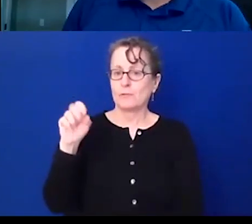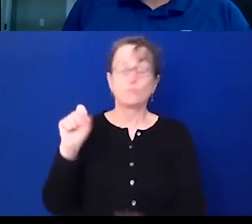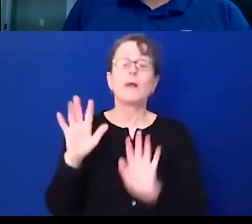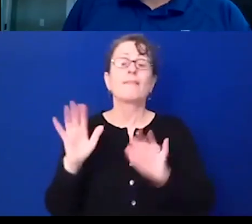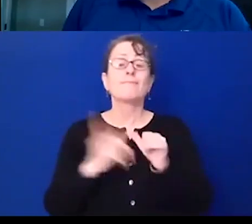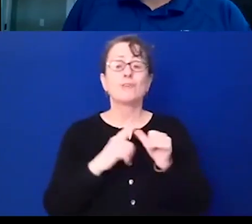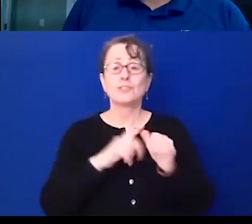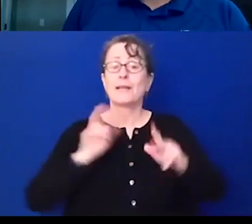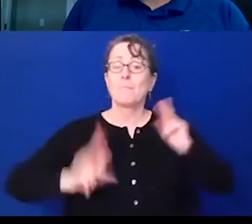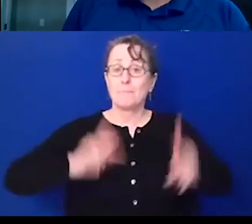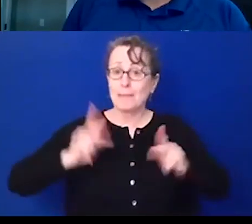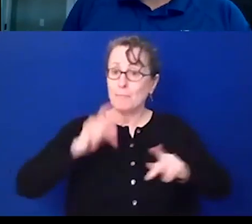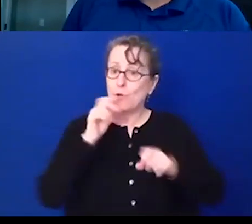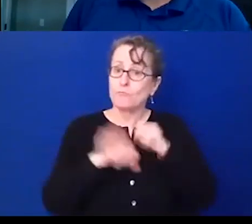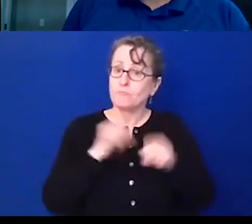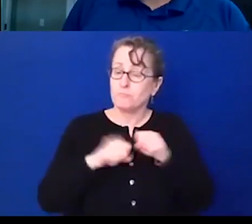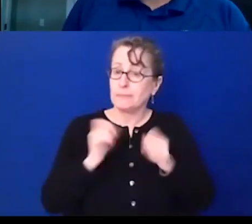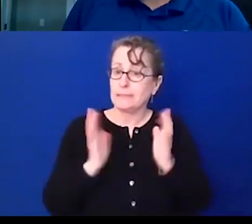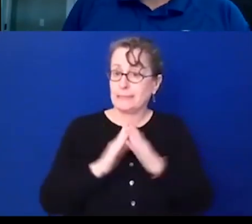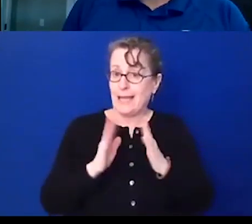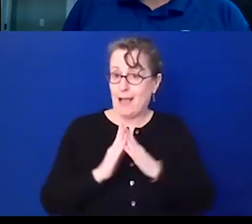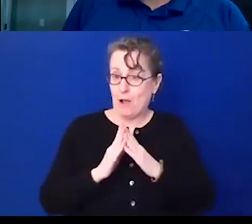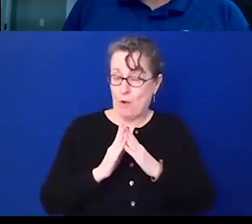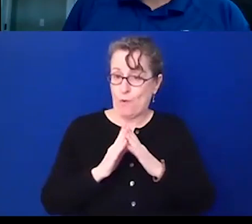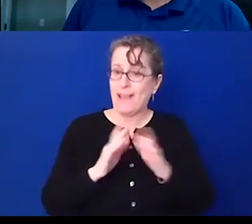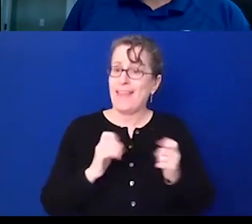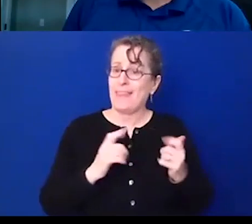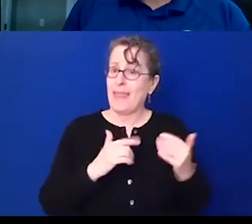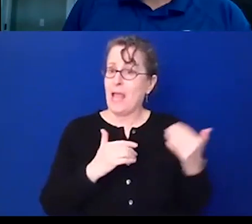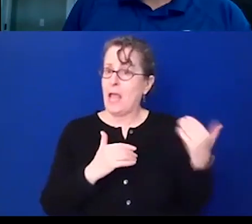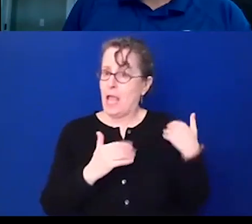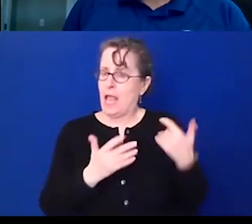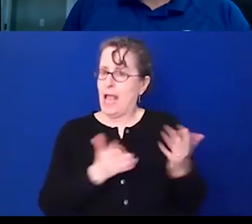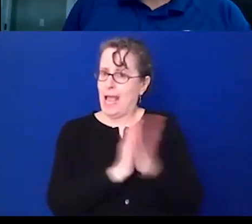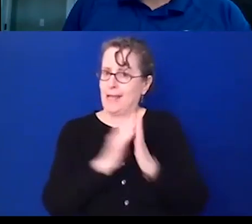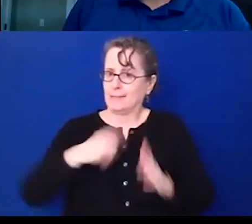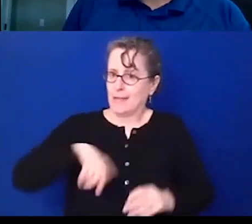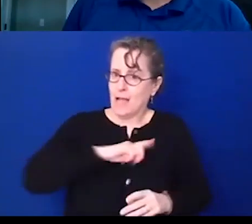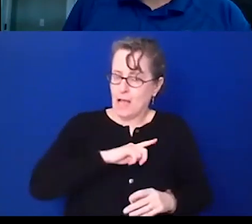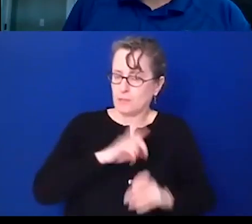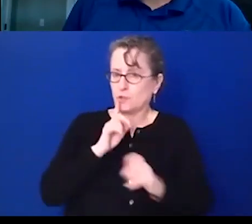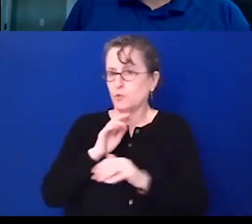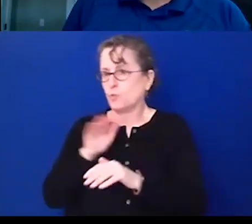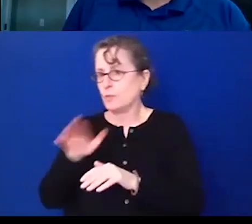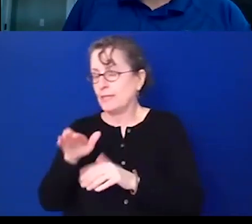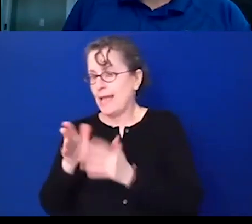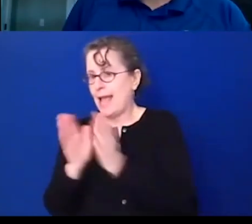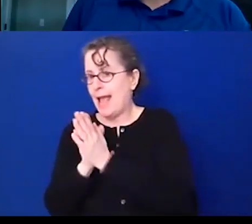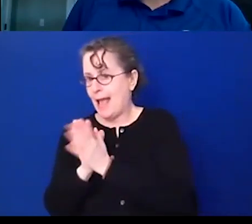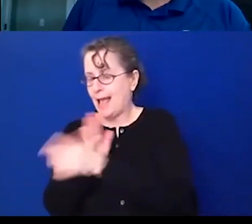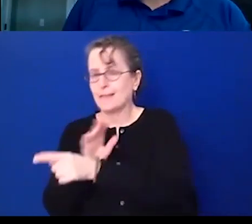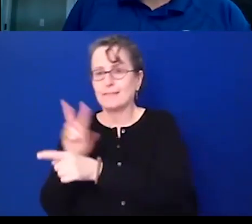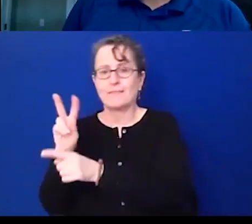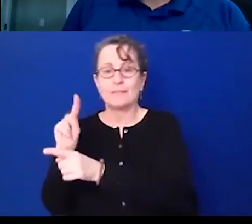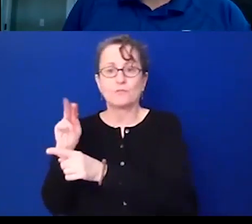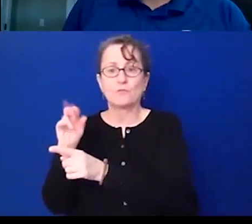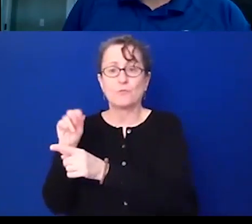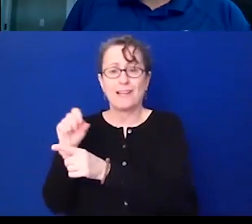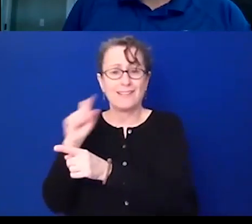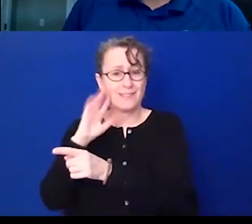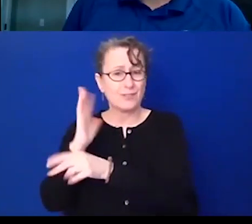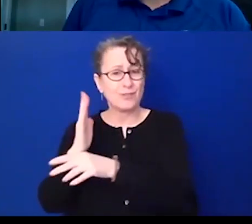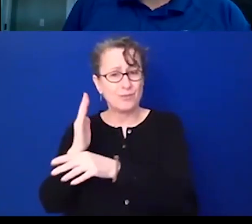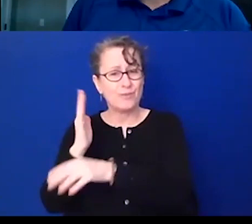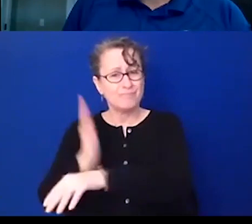of the public to ask VTrans to do some interim safety improvements. There was some discussion in